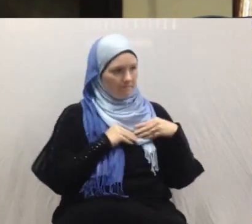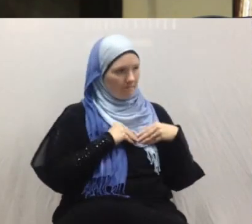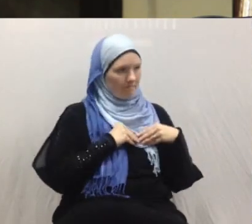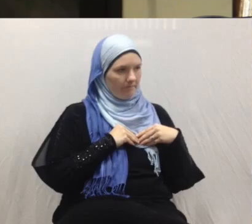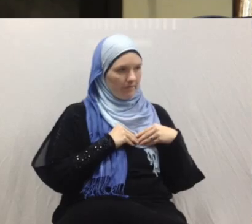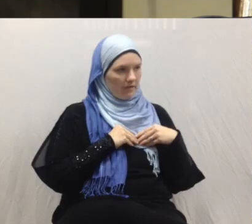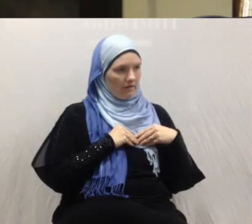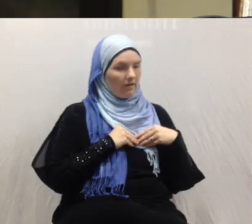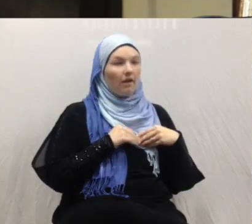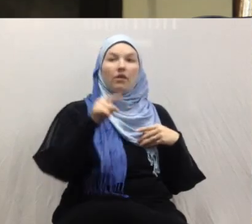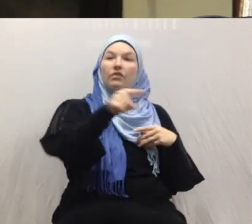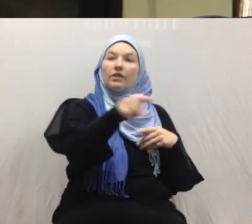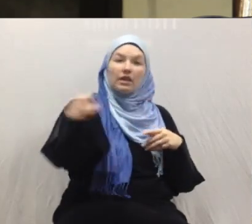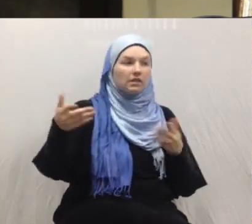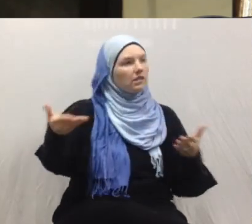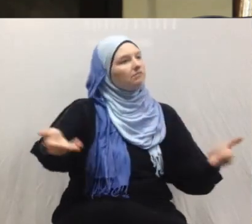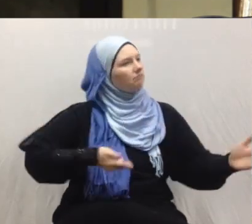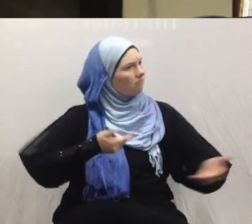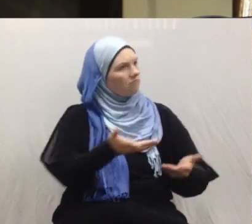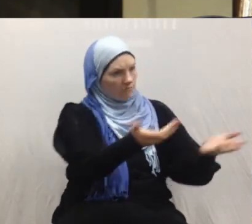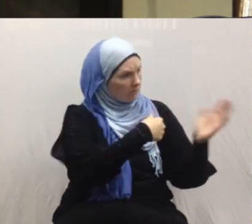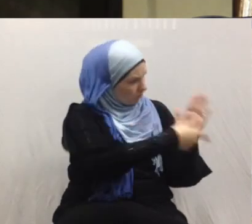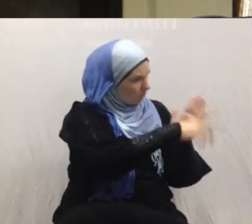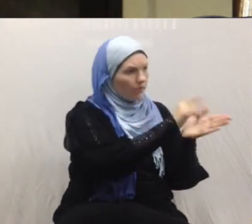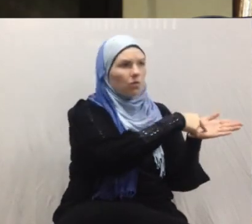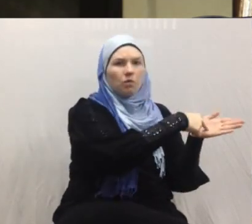an invitation for people to review